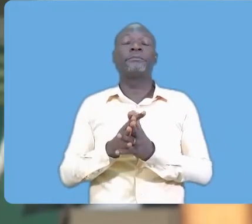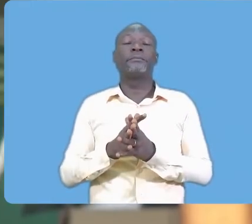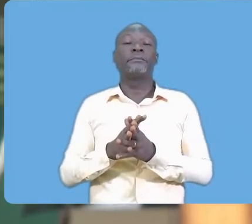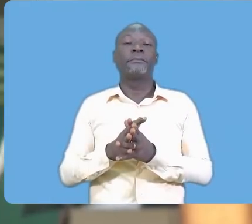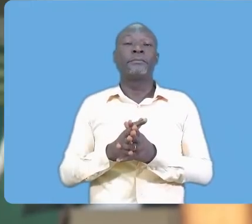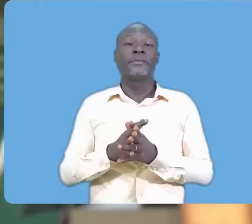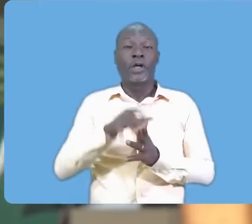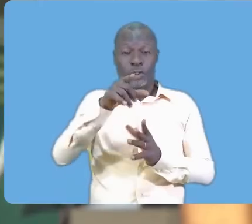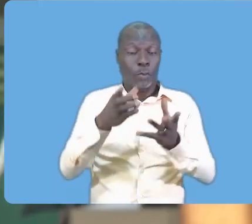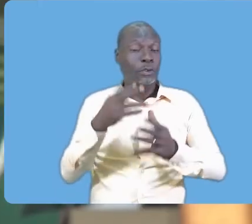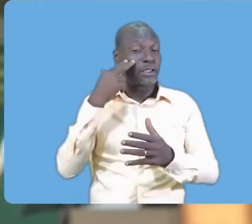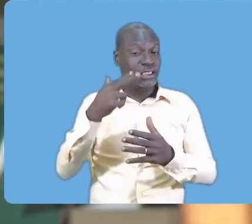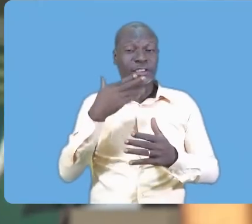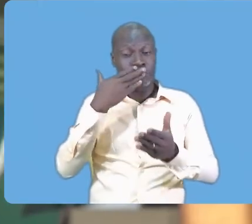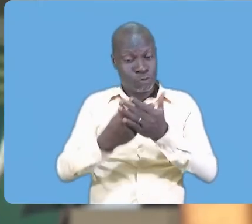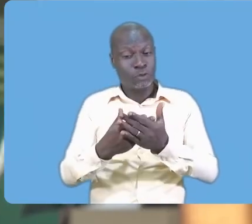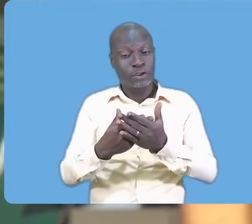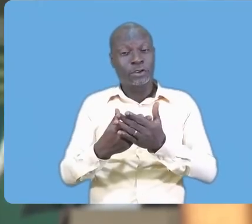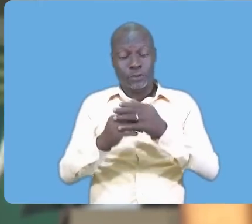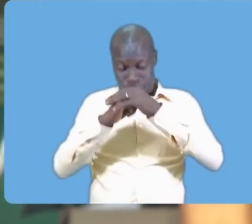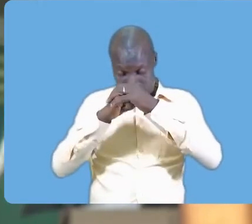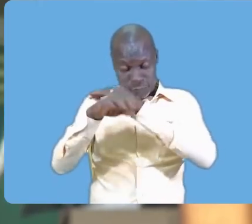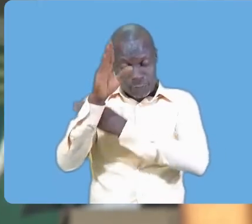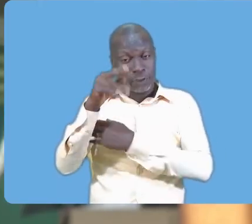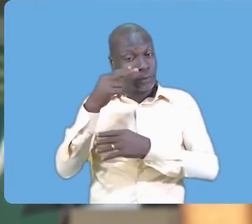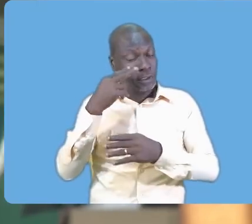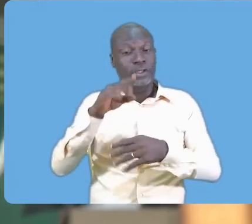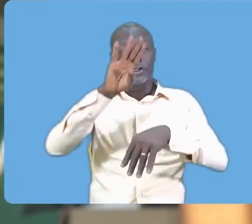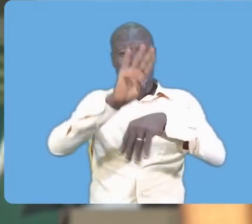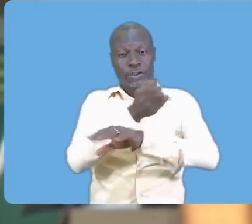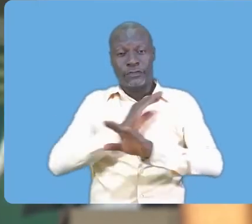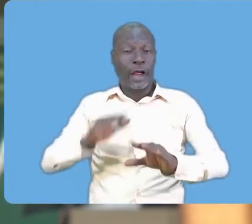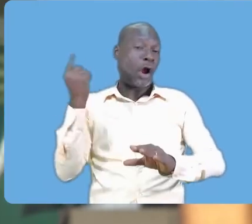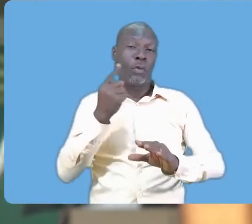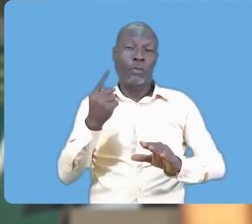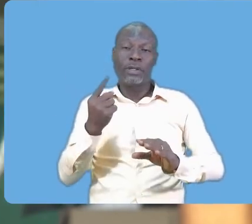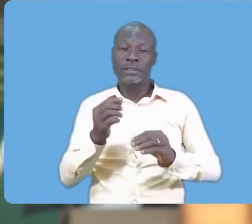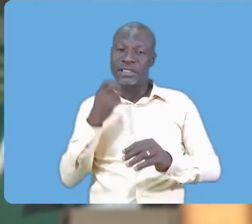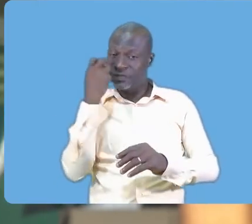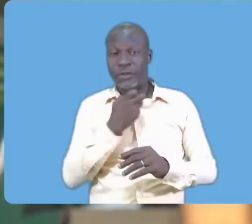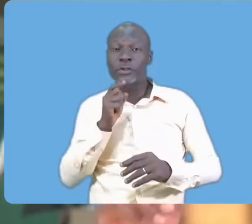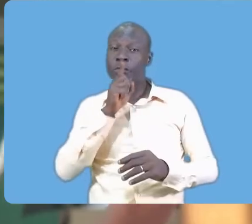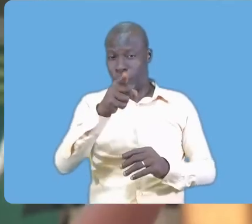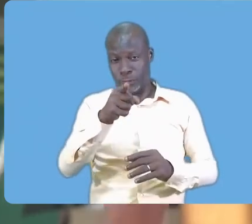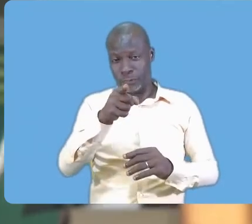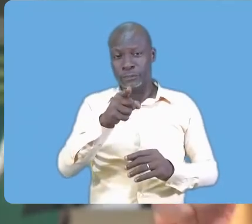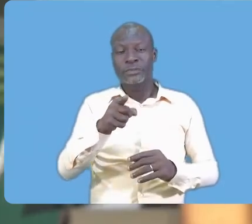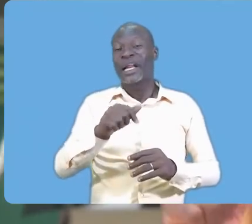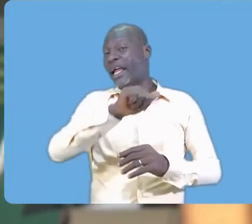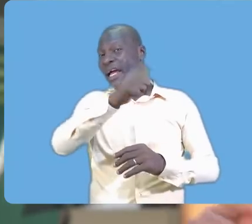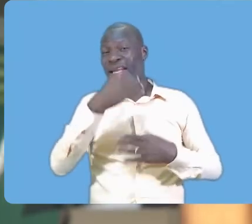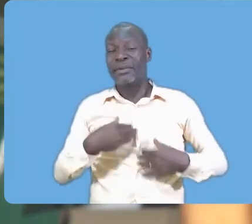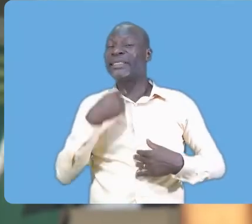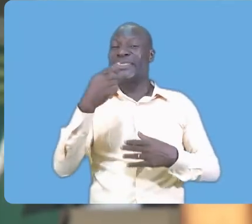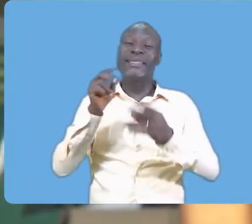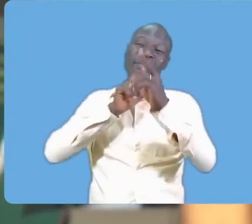wo hunu nyame sompa no a wo be hunu nyame sompa Church of Christ, a brain, I'm a catcher or set. So a big catcher or so you're deep for ever